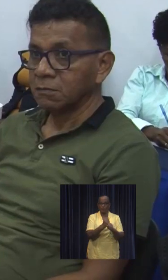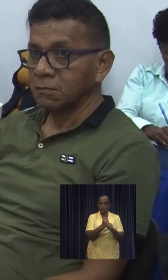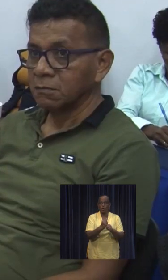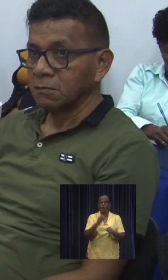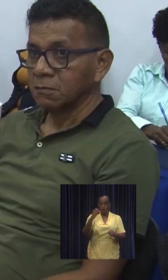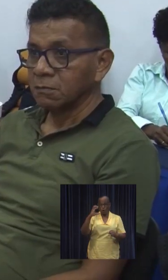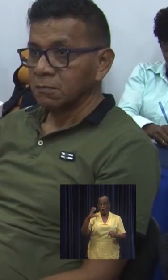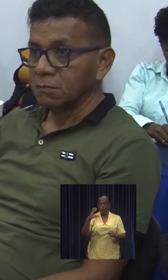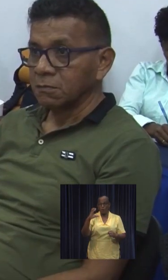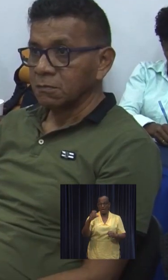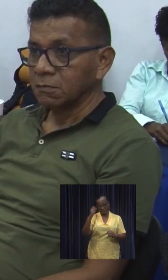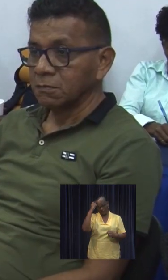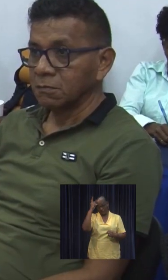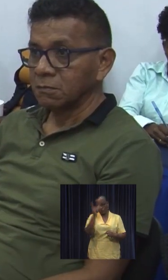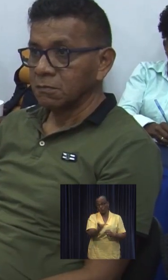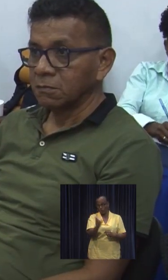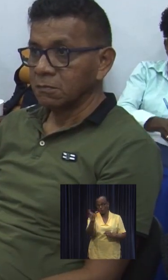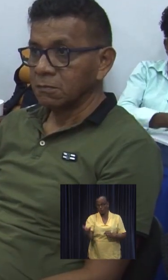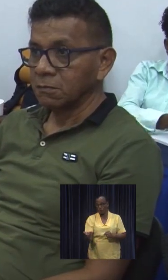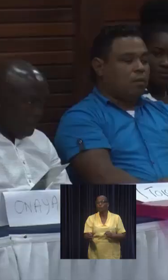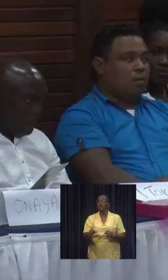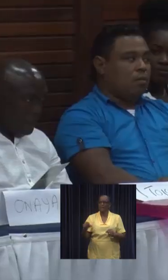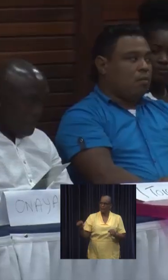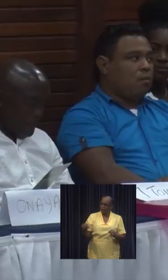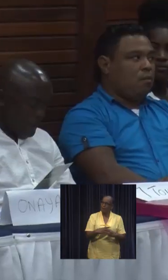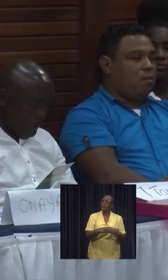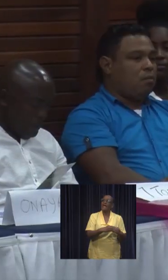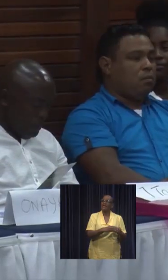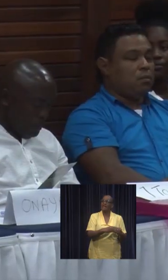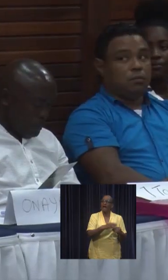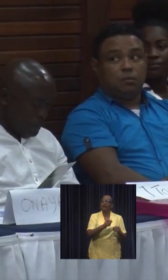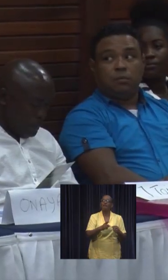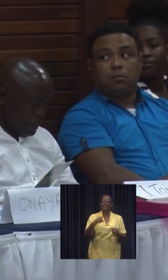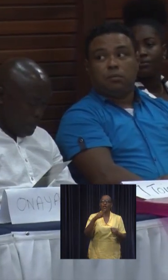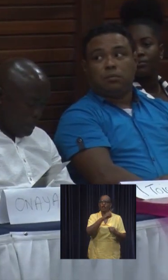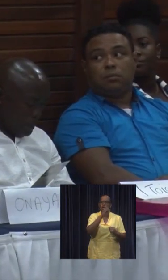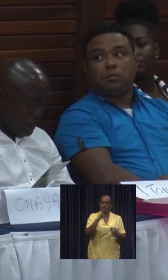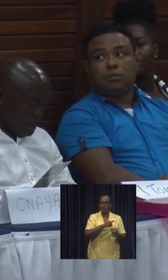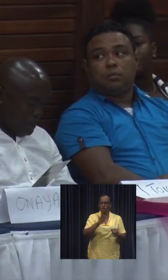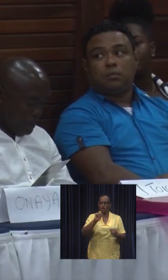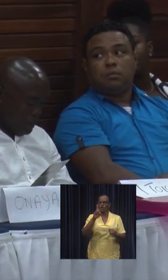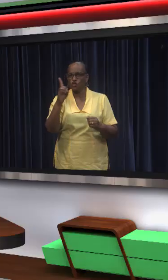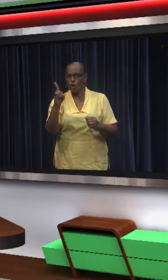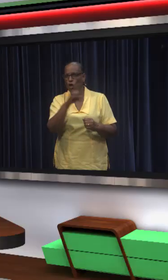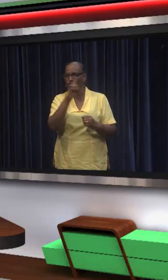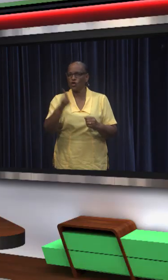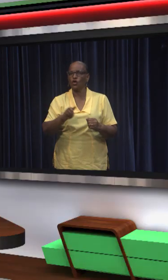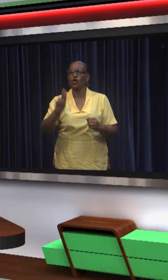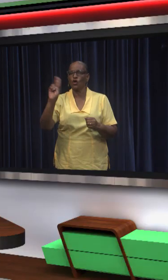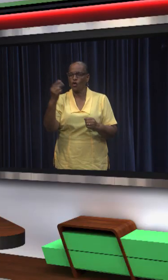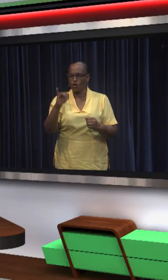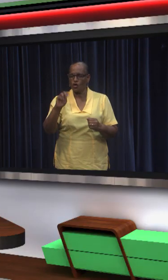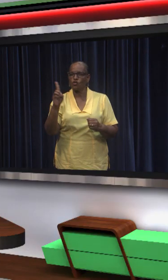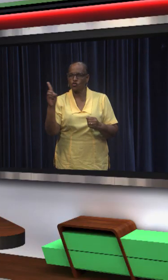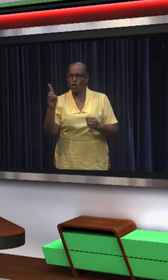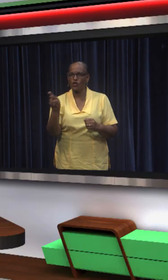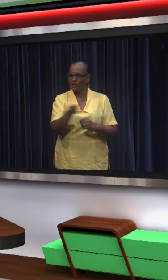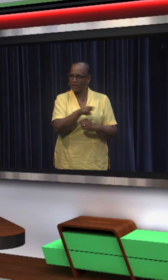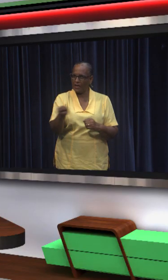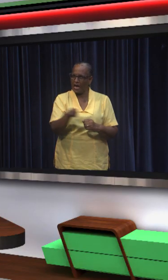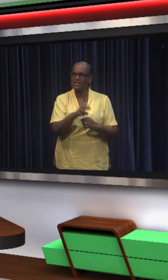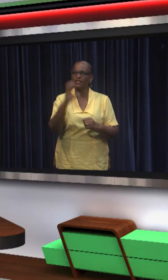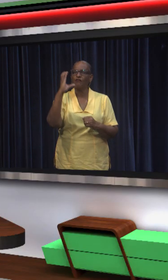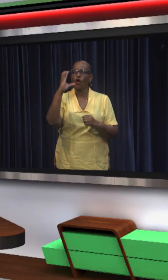Colombian experts is part of the South-South relationship between Suriname and Colombia. The development